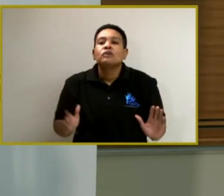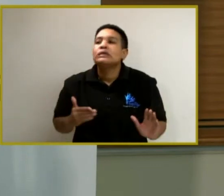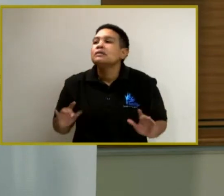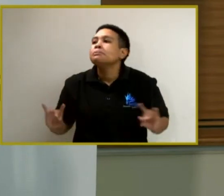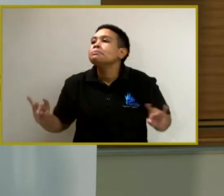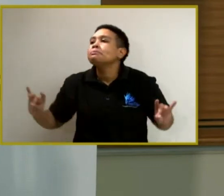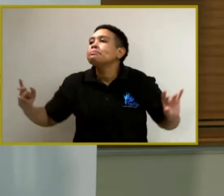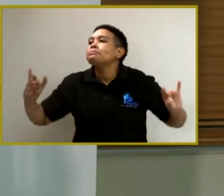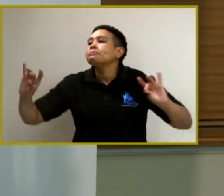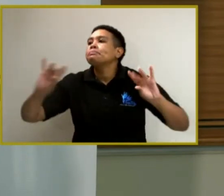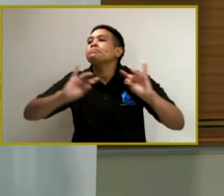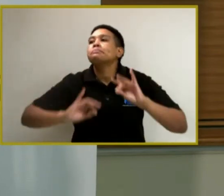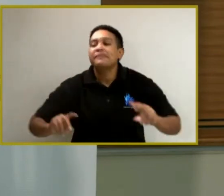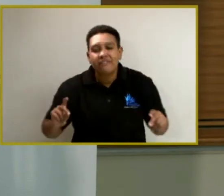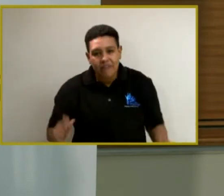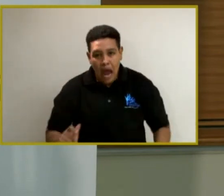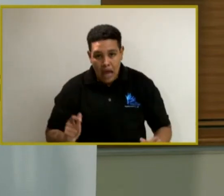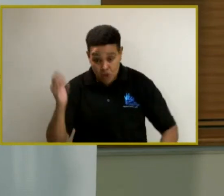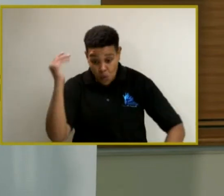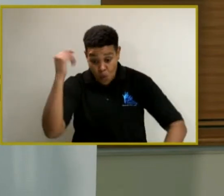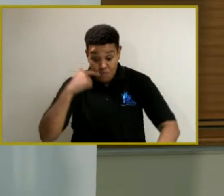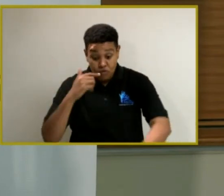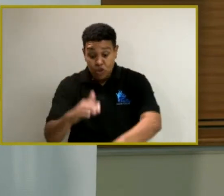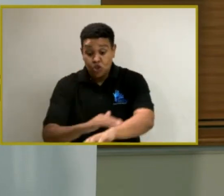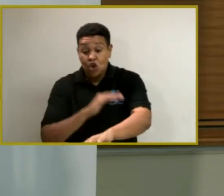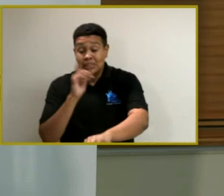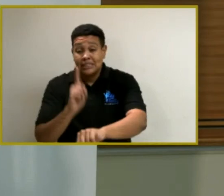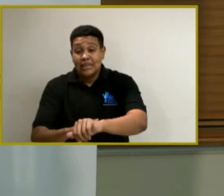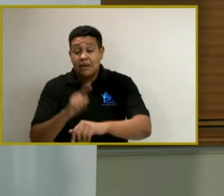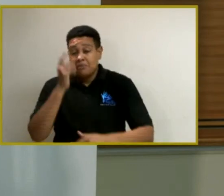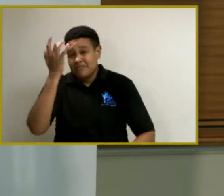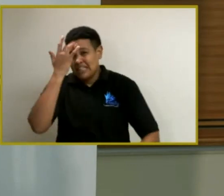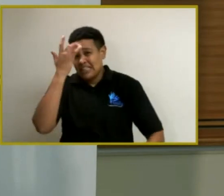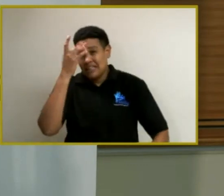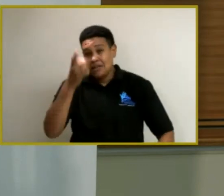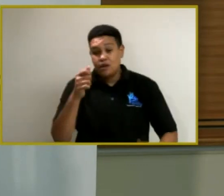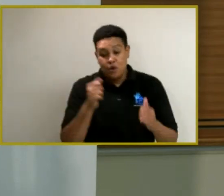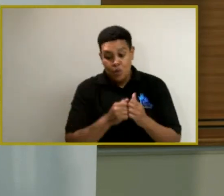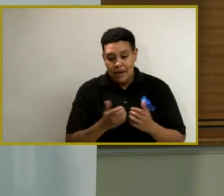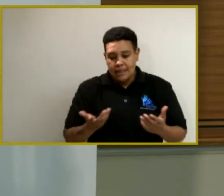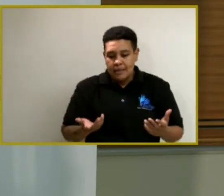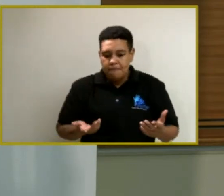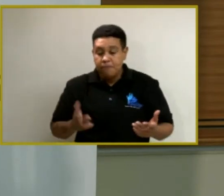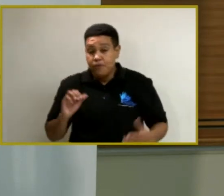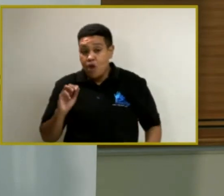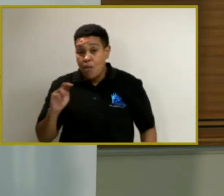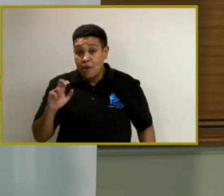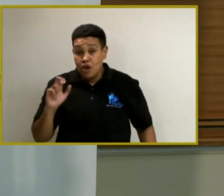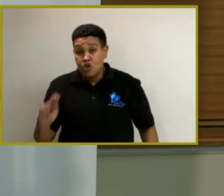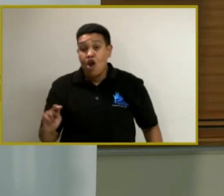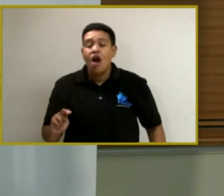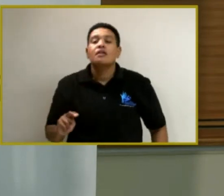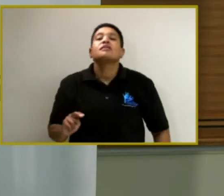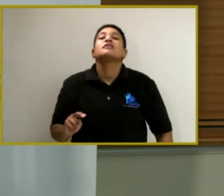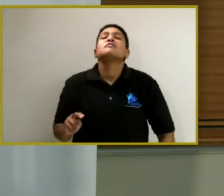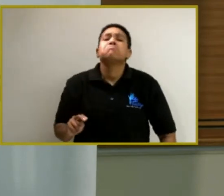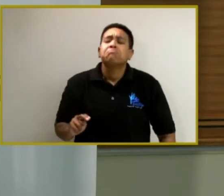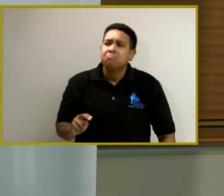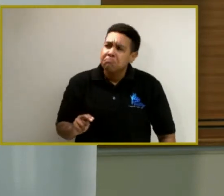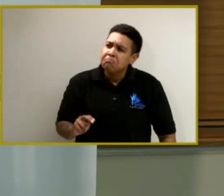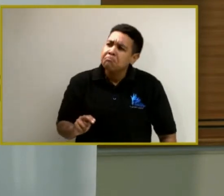will have shorter periods of illnesses with Omicron, and that